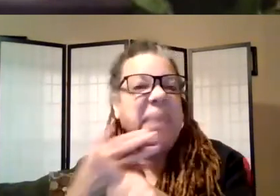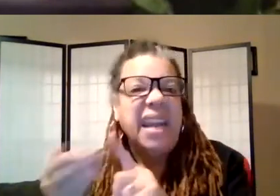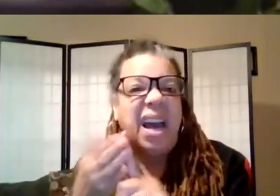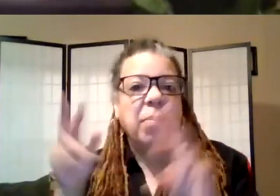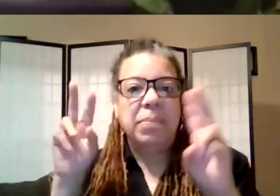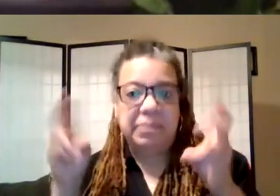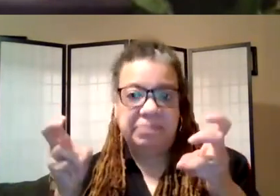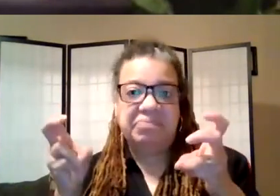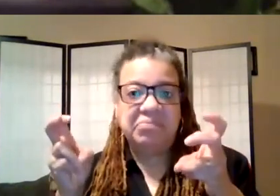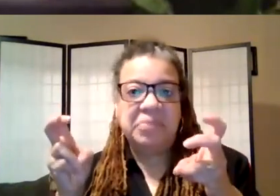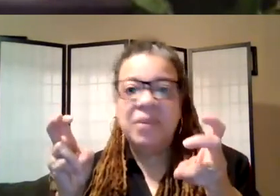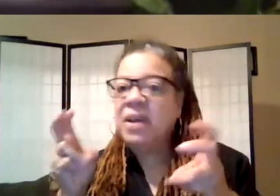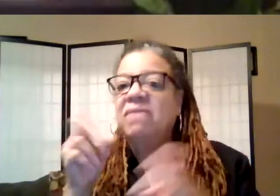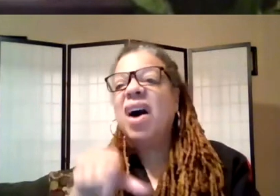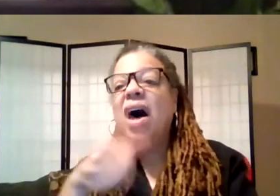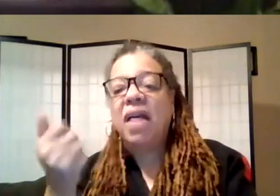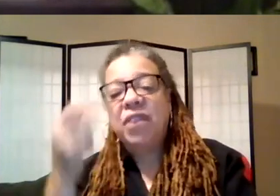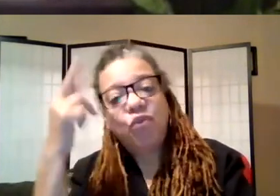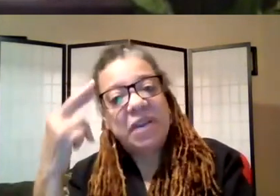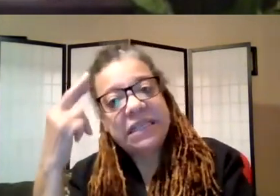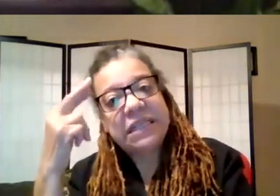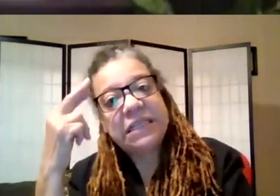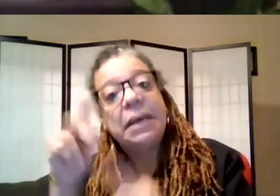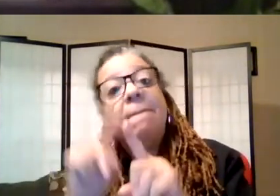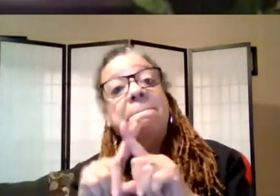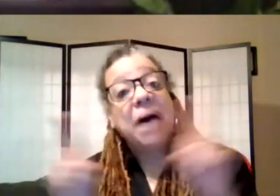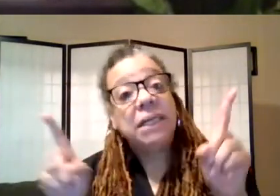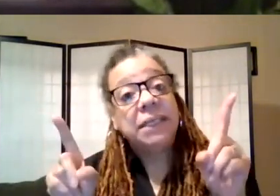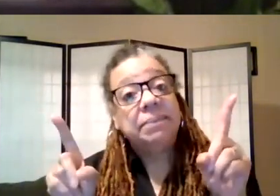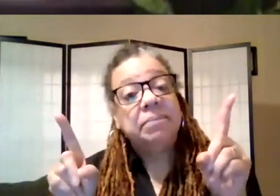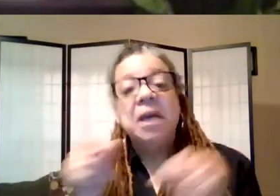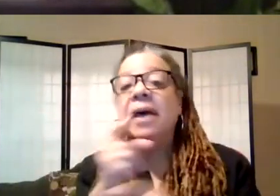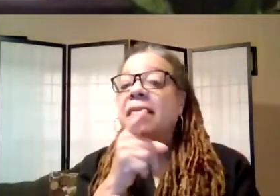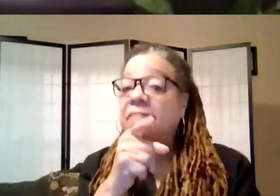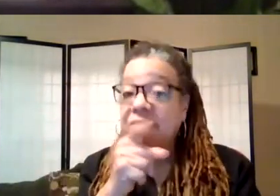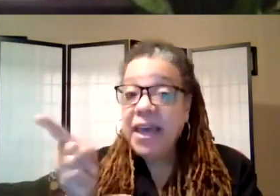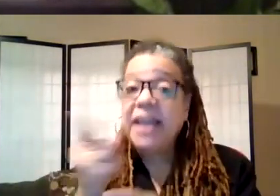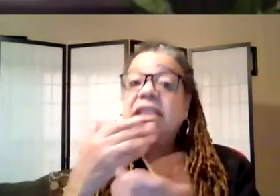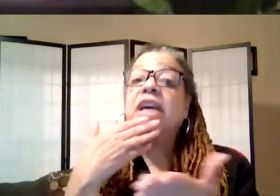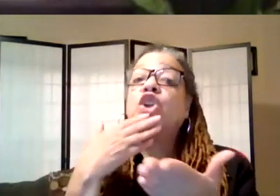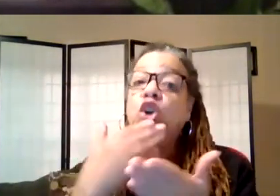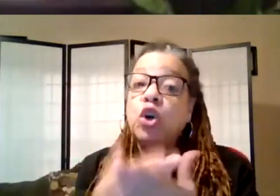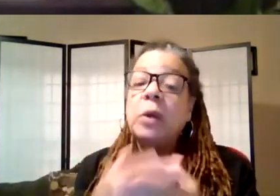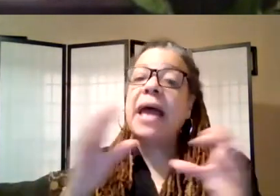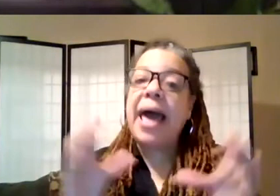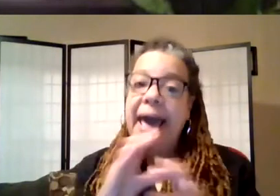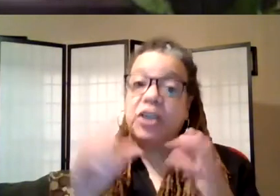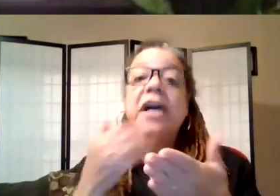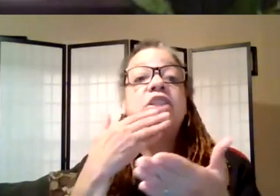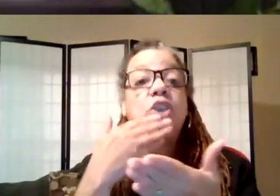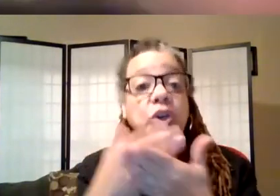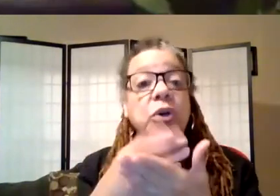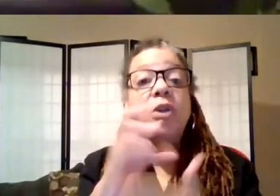up on them before for some other labor matters. However, they're taking this good action and acting as a good corporation for once,